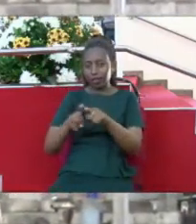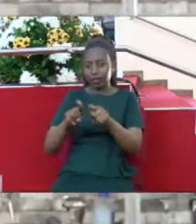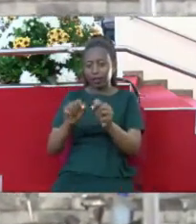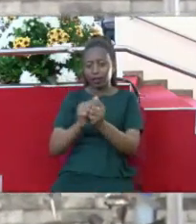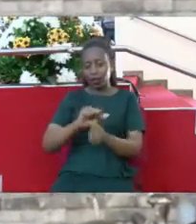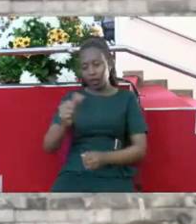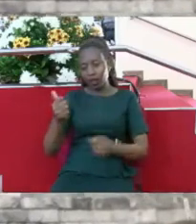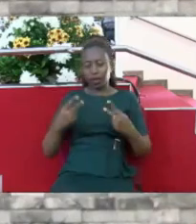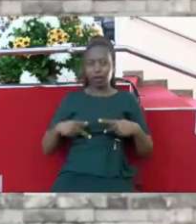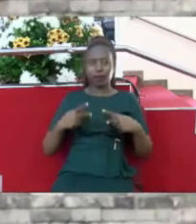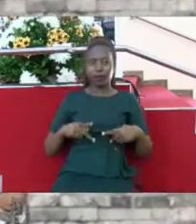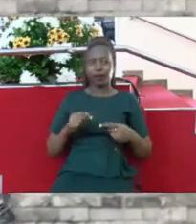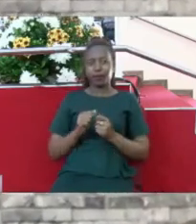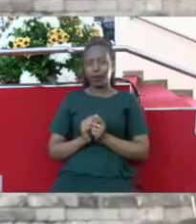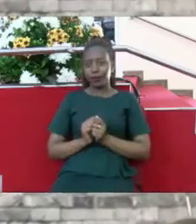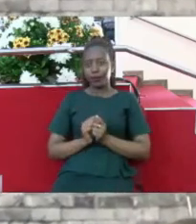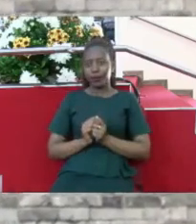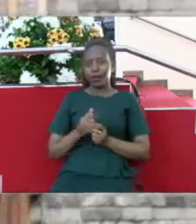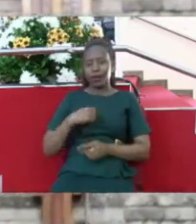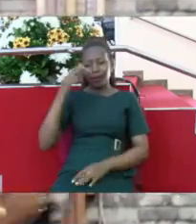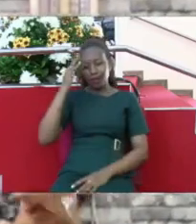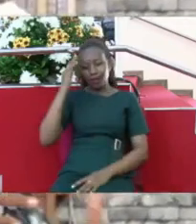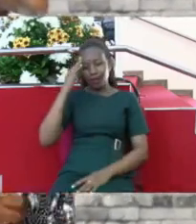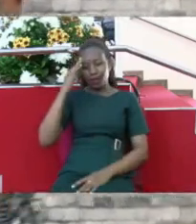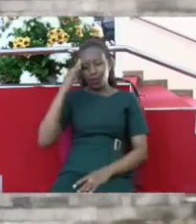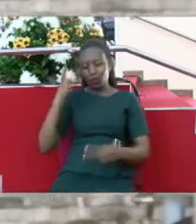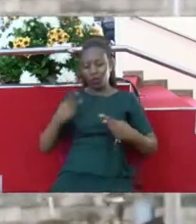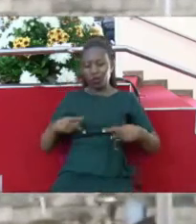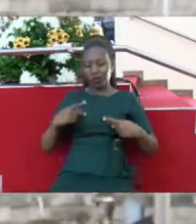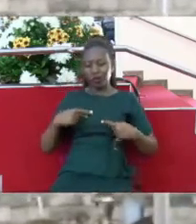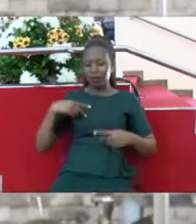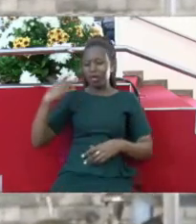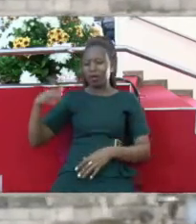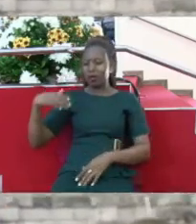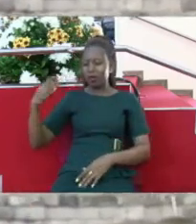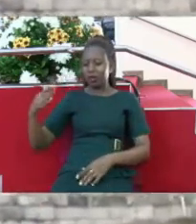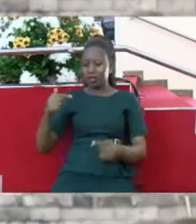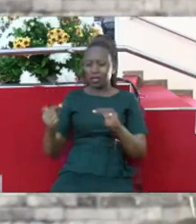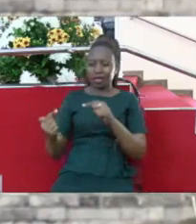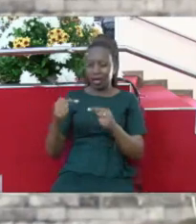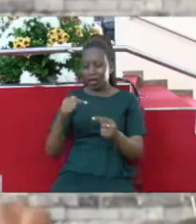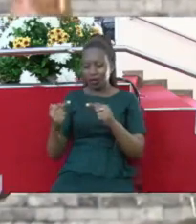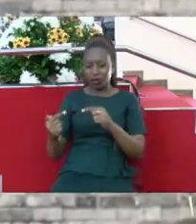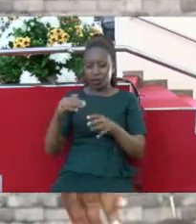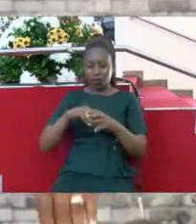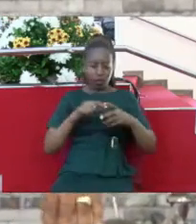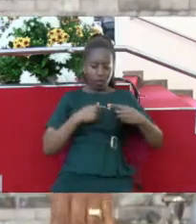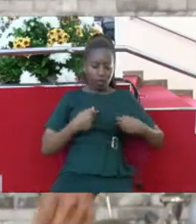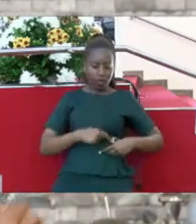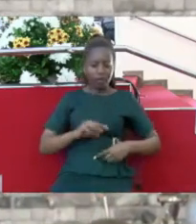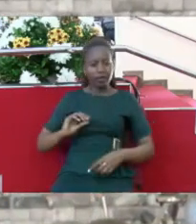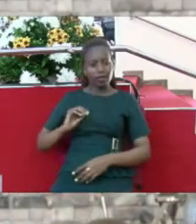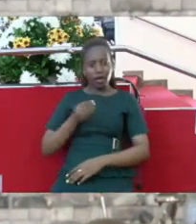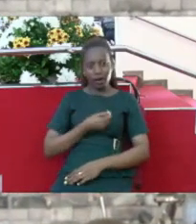pale ukaweze kushiriki na wengine. I know as human beings there is a debate that always happens in our hearts. Kama binadamu kuna ile majadiliano. And especially for